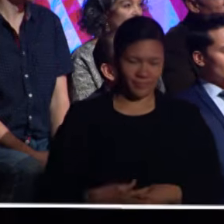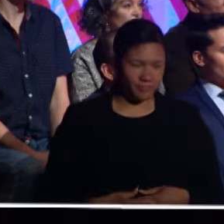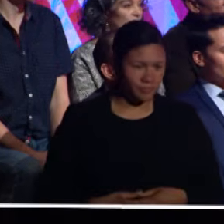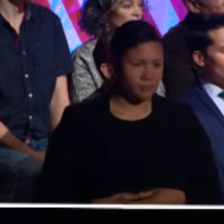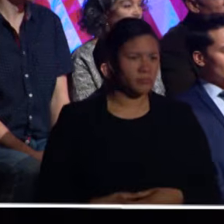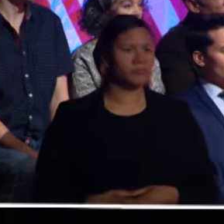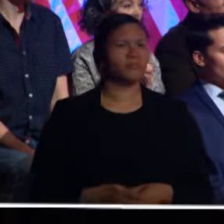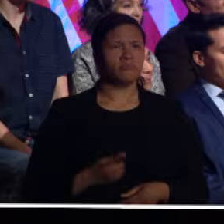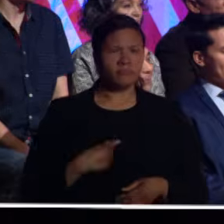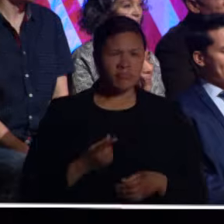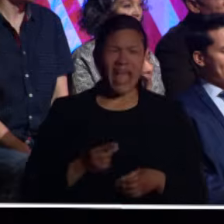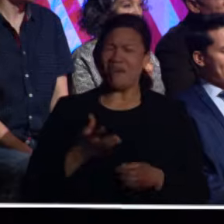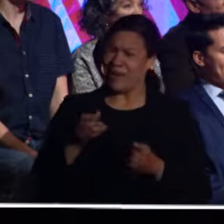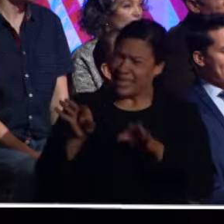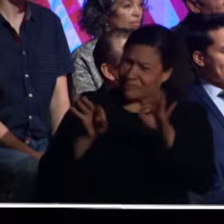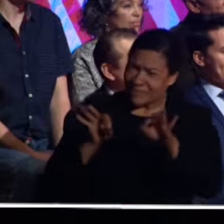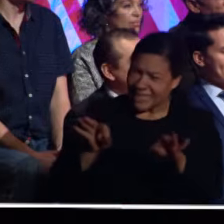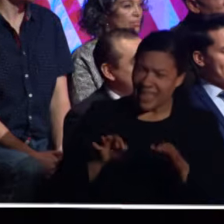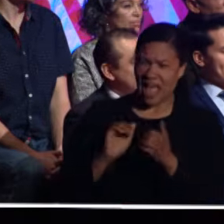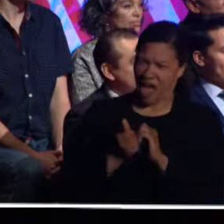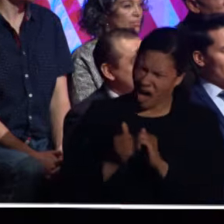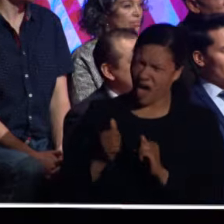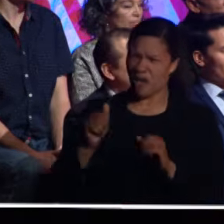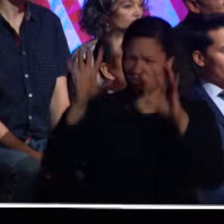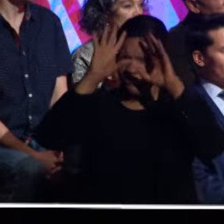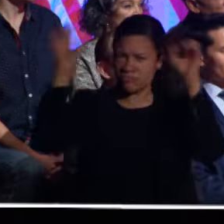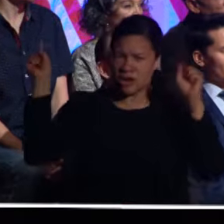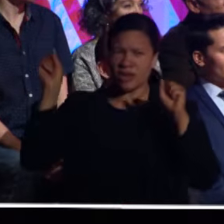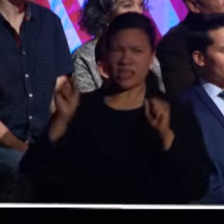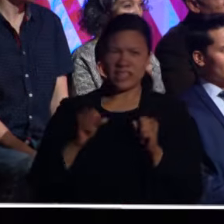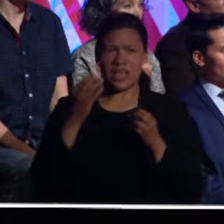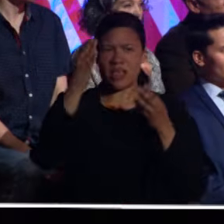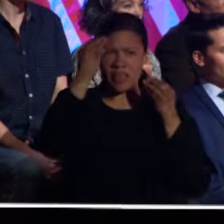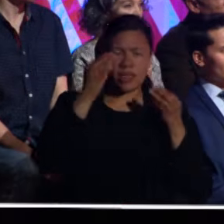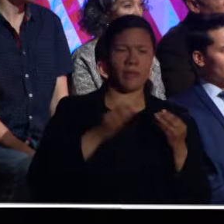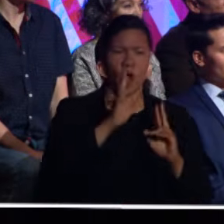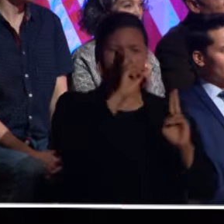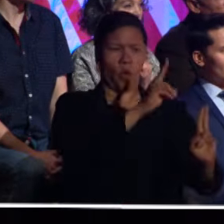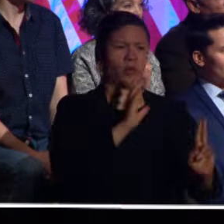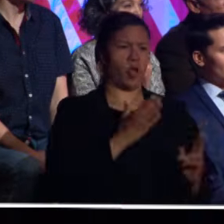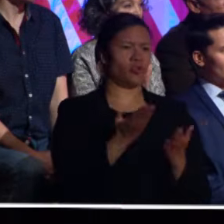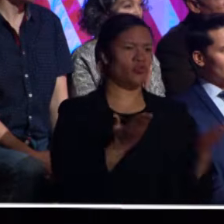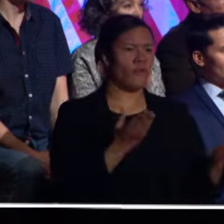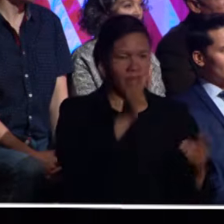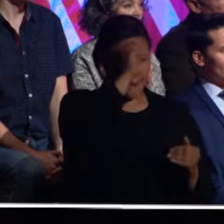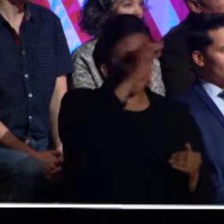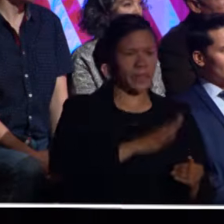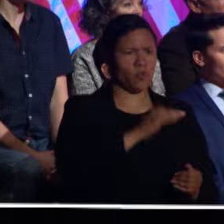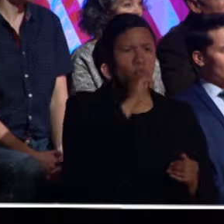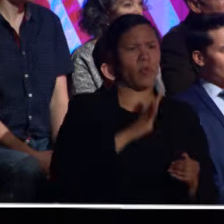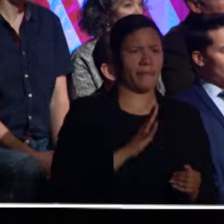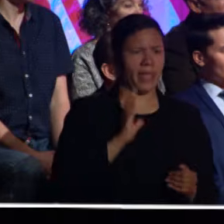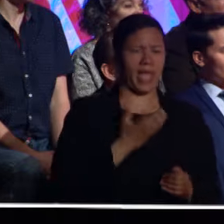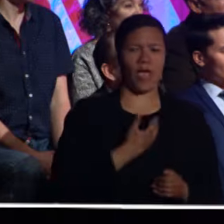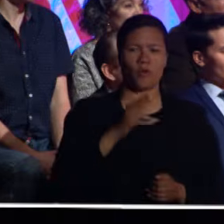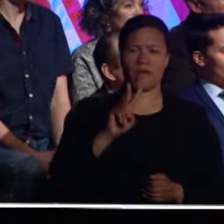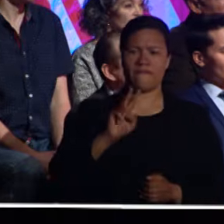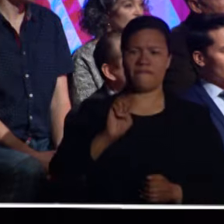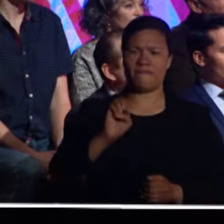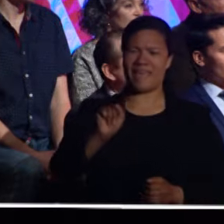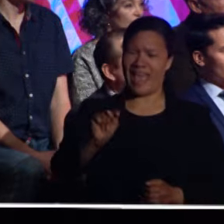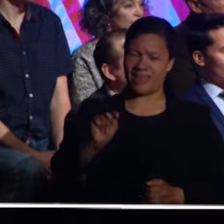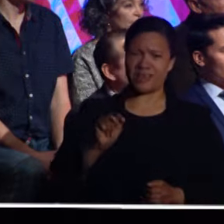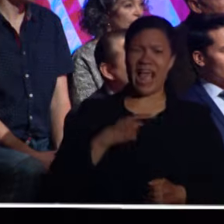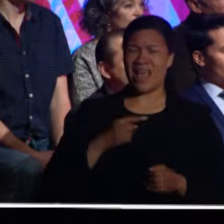the president thinks about honoring our servicemen and women, our veterans. There are more